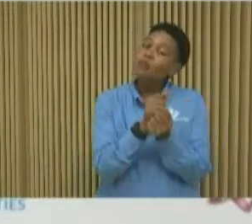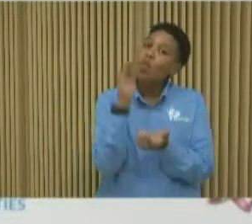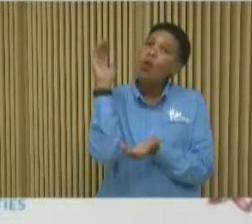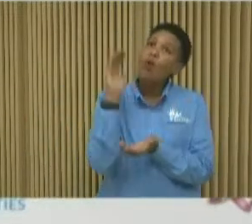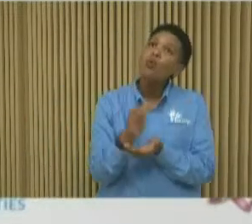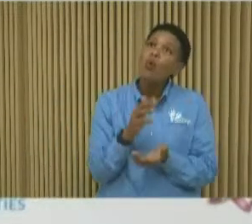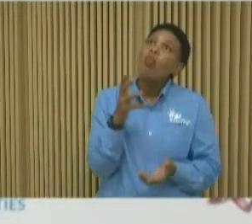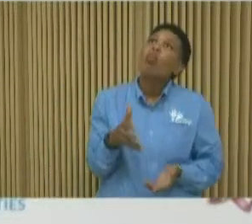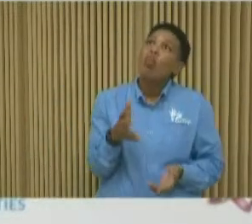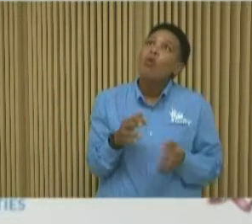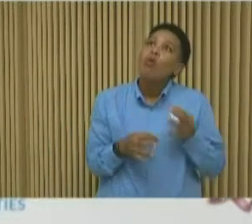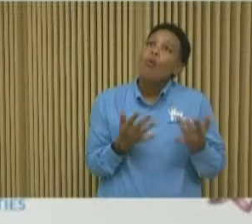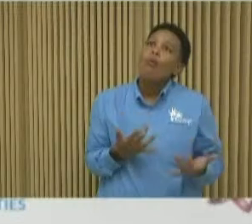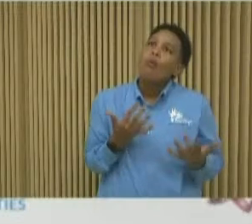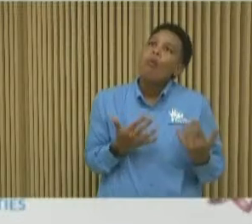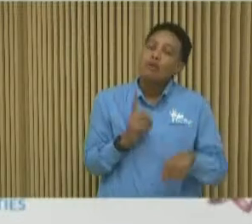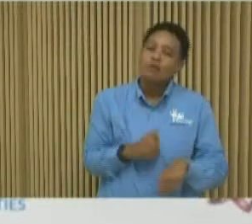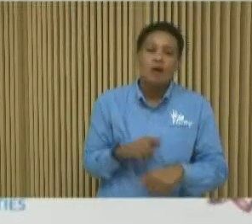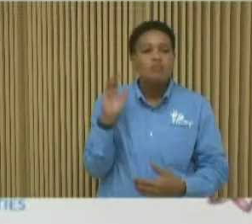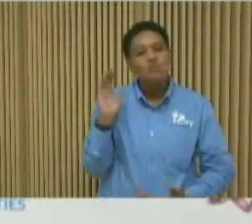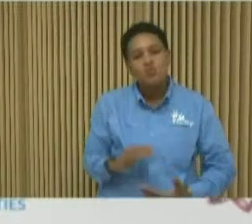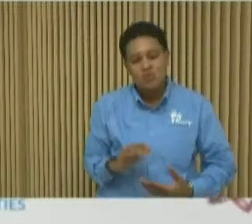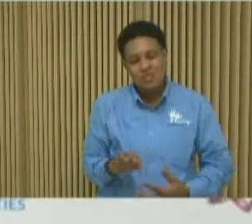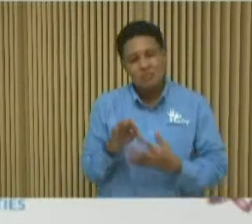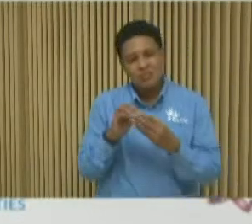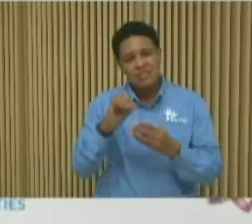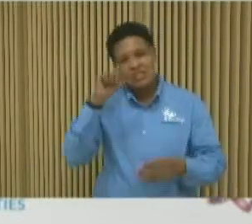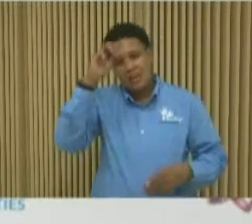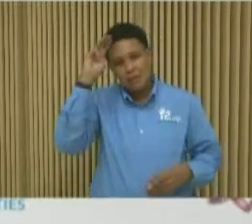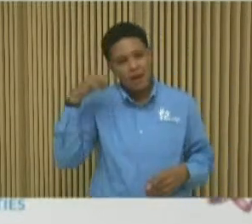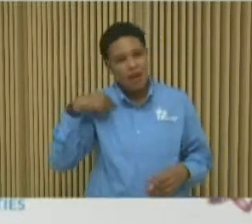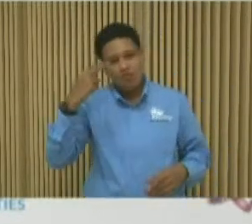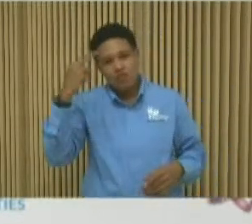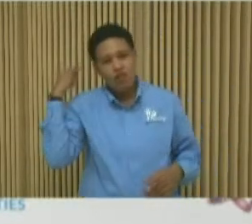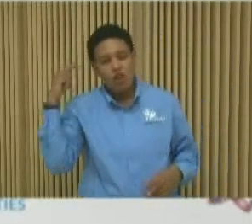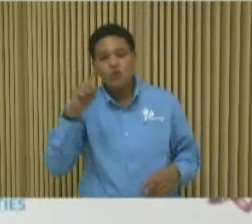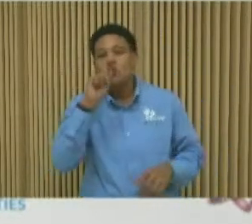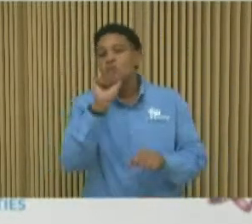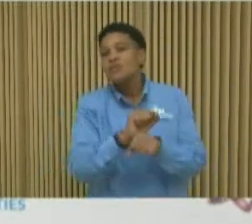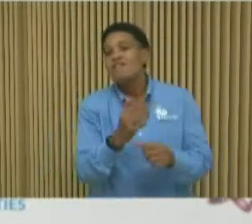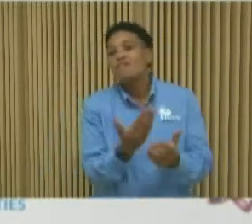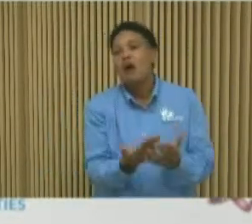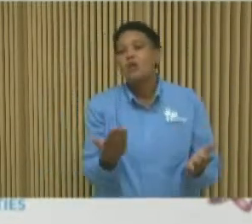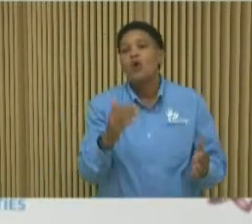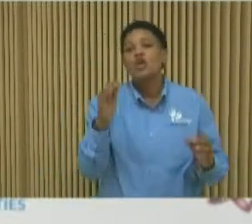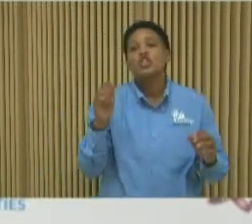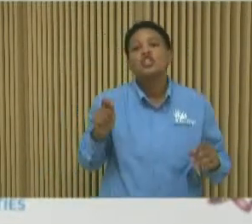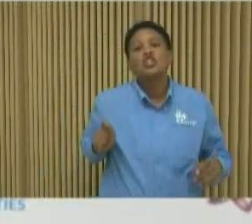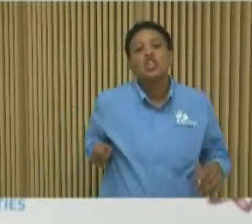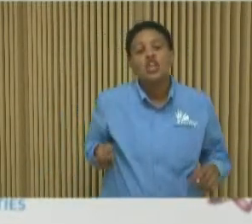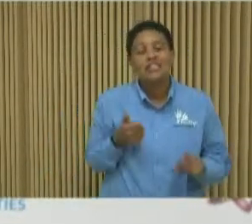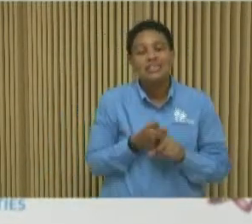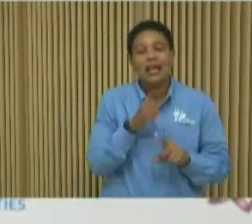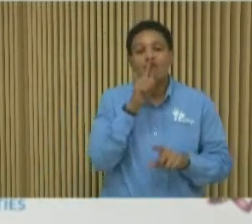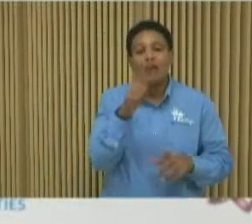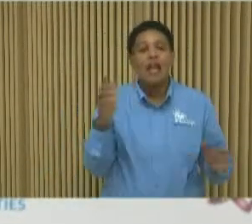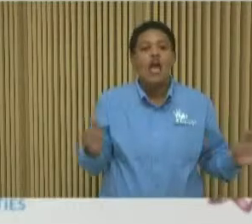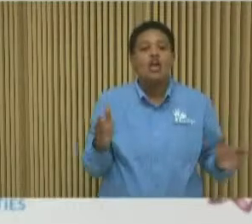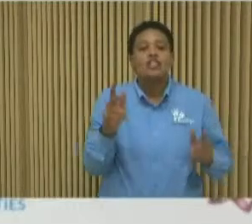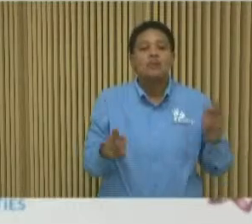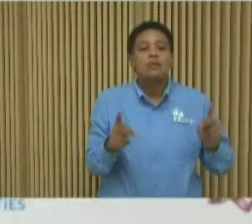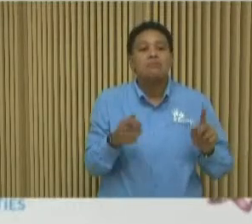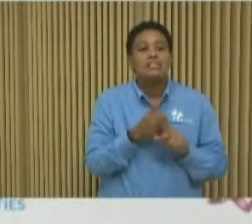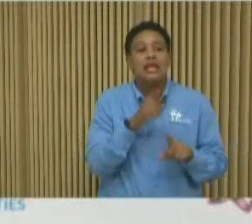St. Mary, I recall. The truth of the matter is that the judges themselves now are encouraging persons